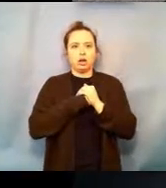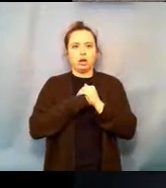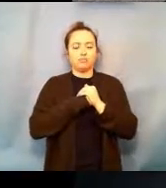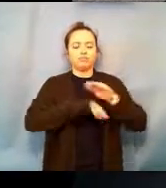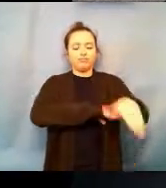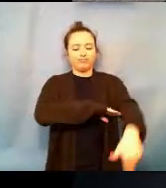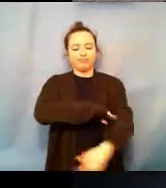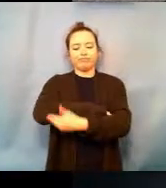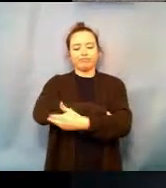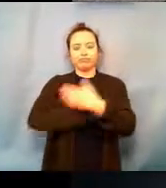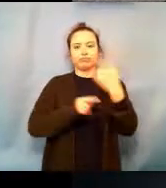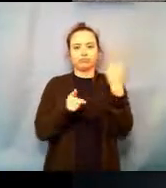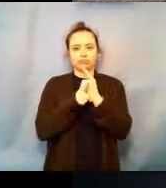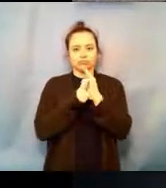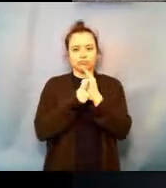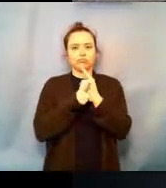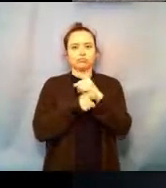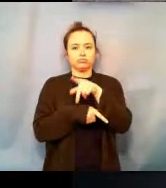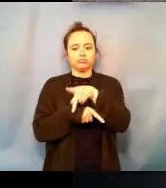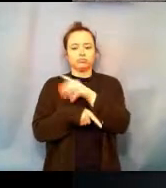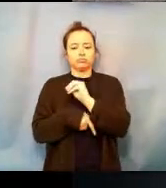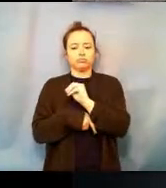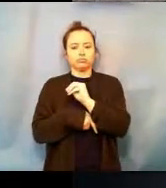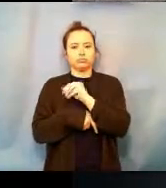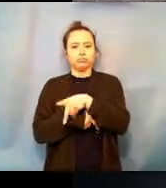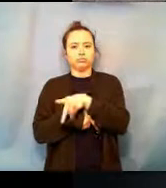Good, we see it after lunch, so it's PM.